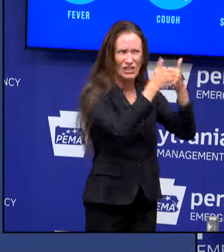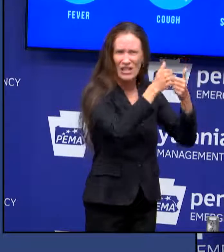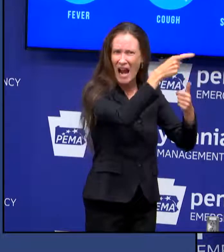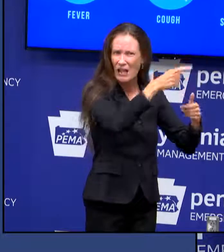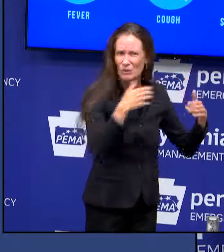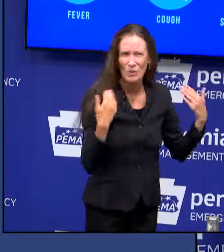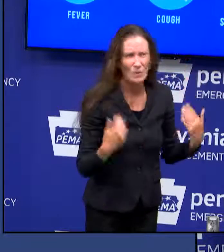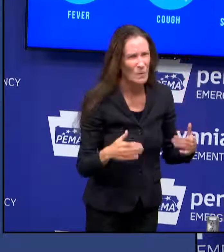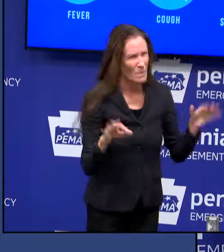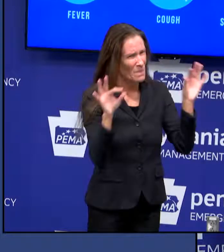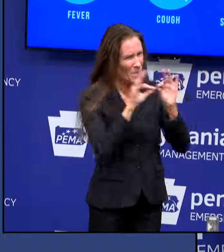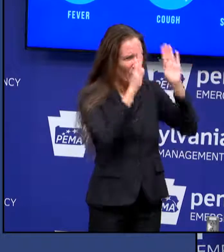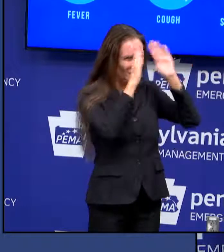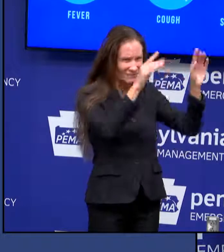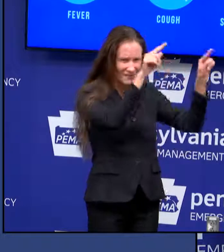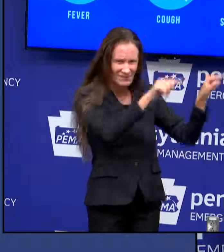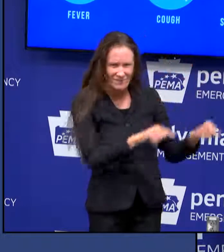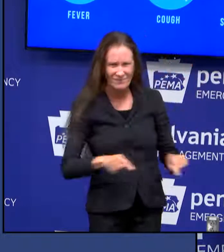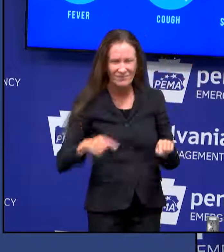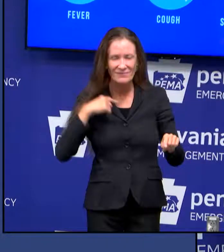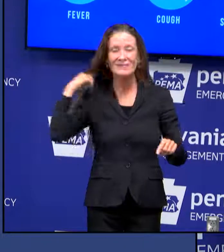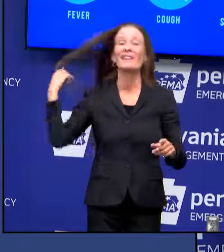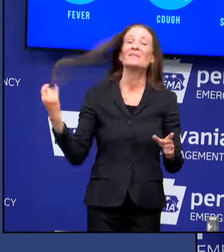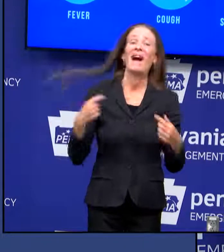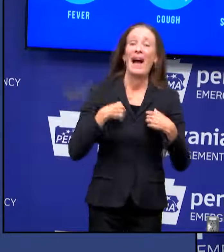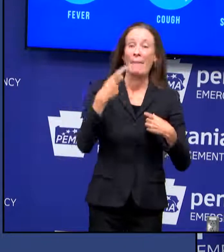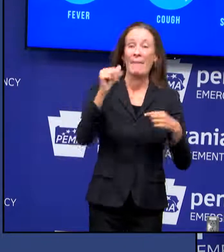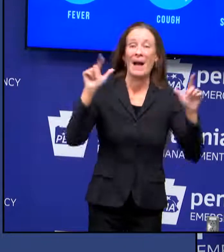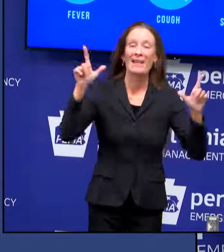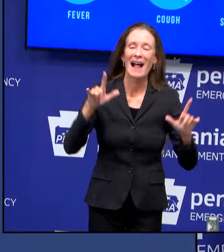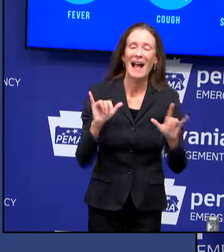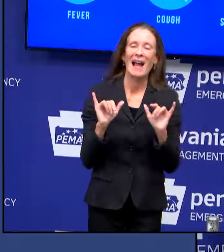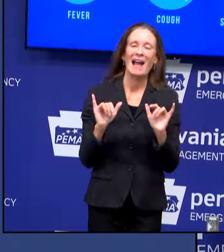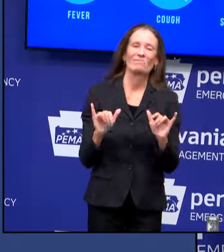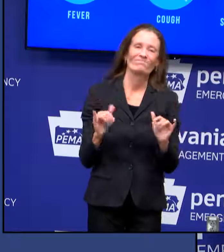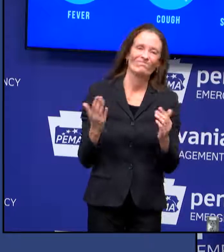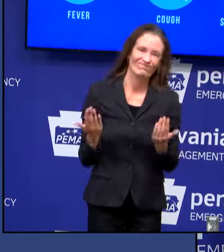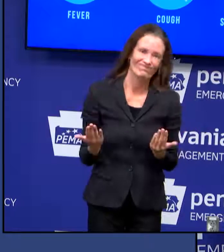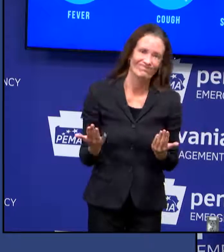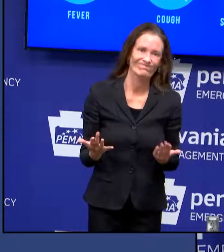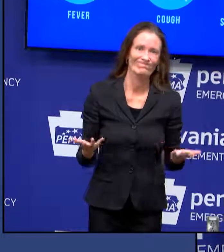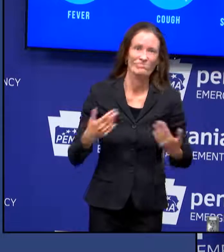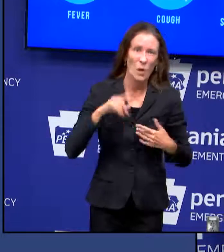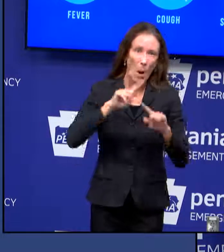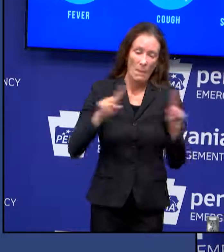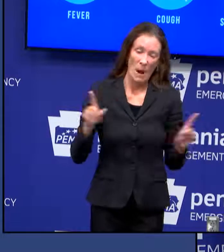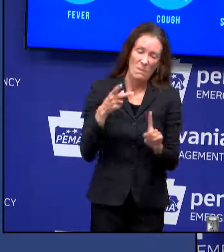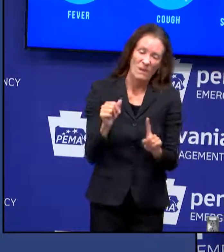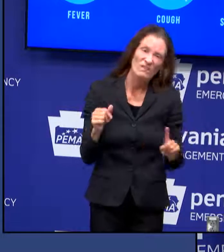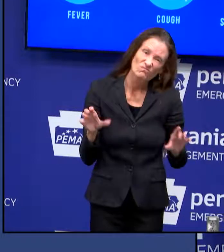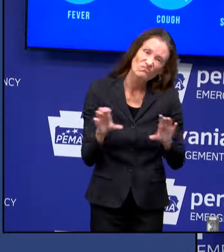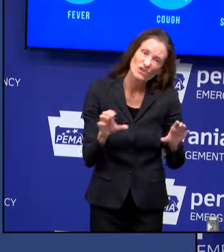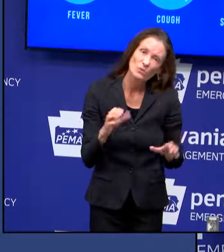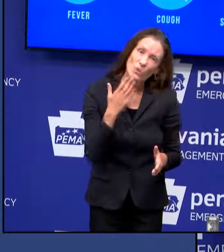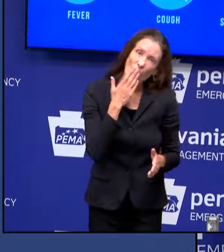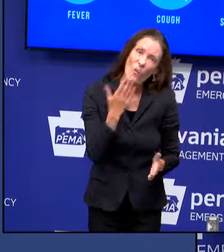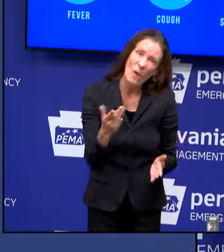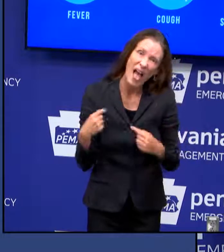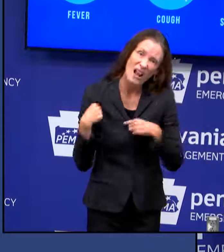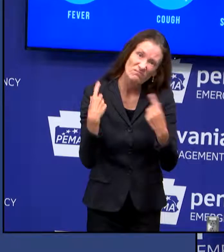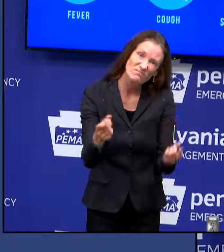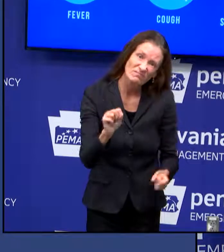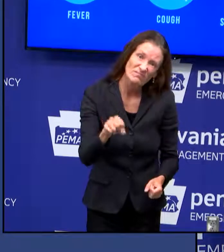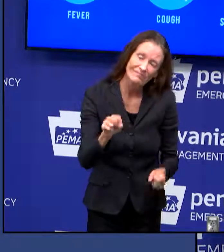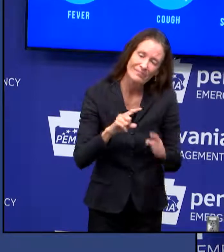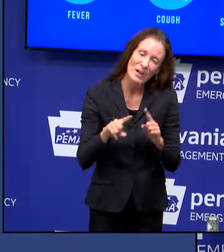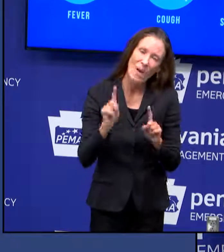we're a little at the disadvantage because we've done better. Because we've done, through all the efforts in the governor's